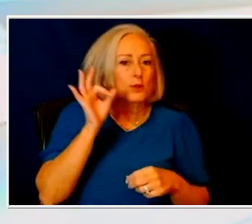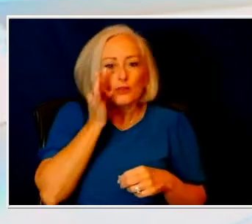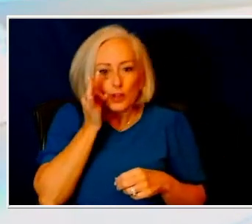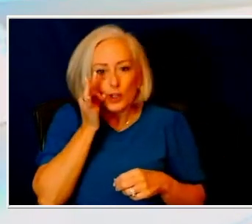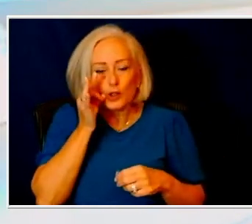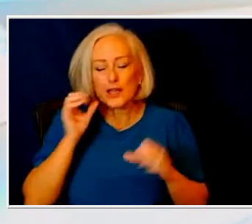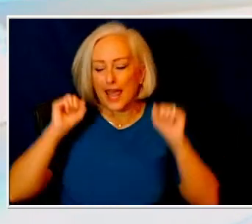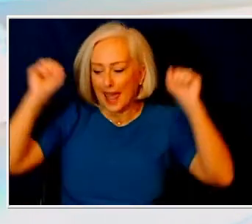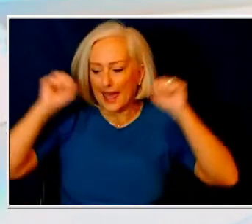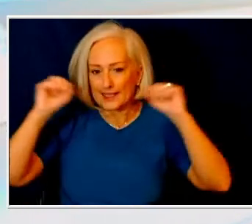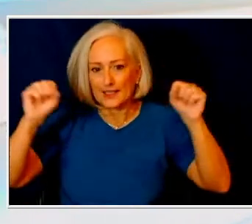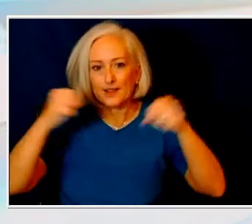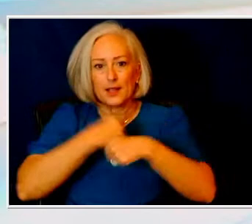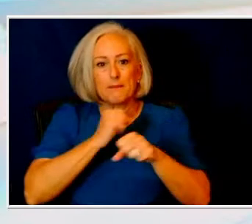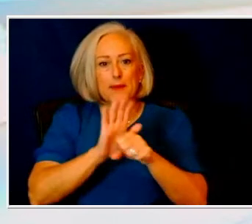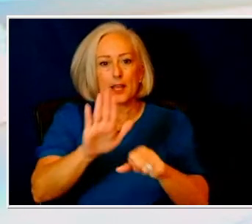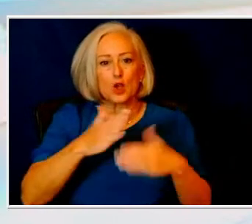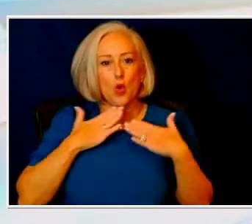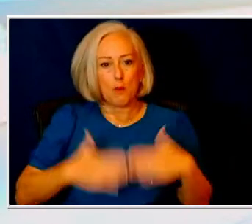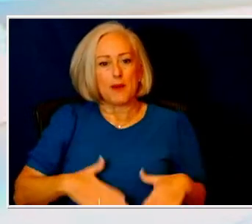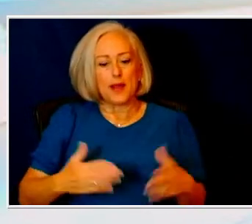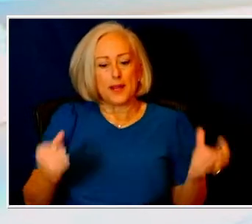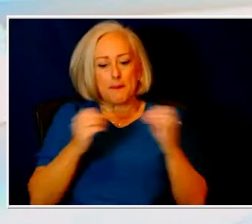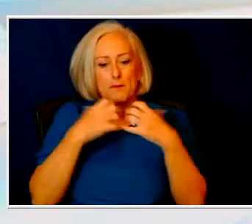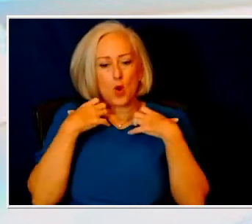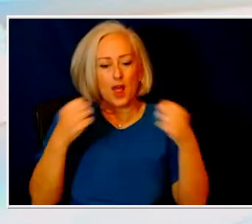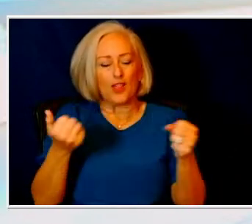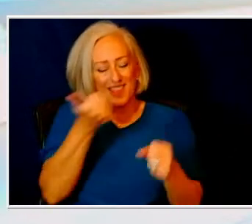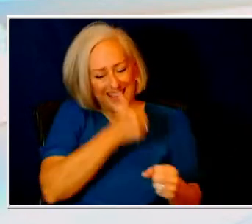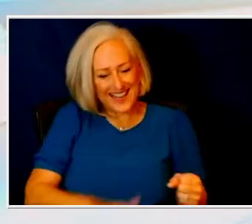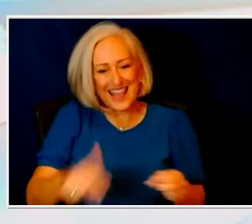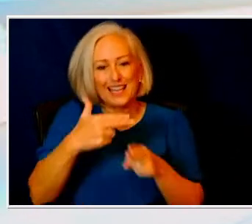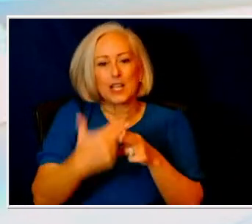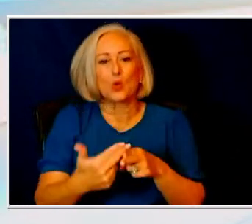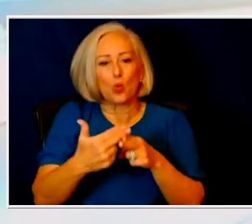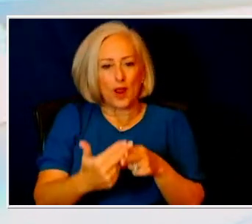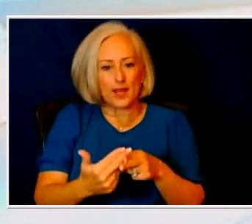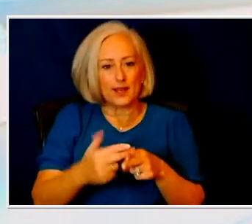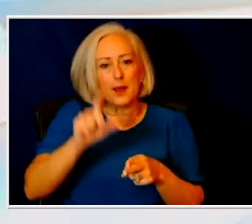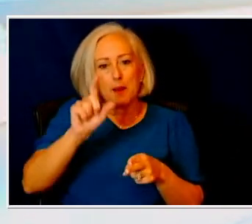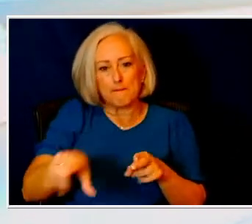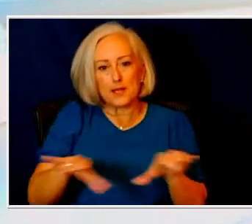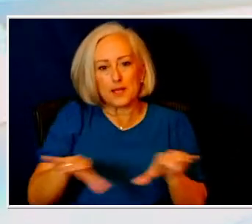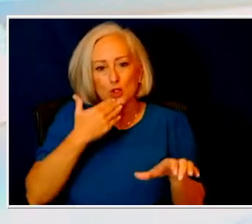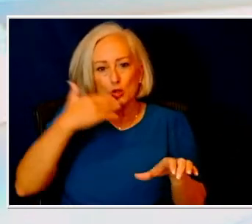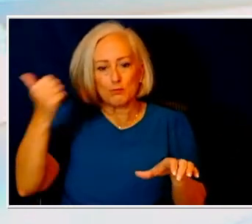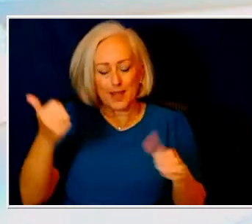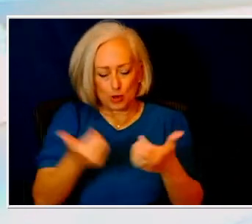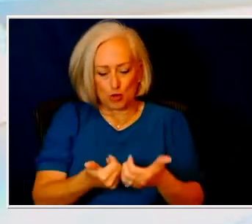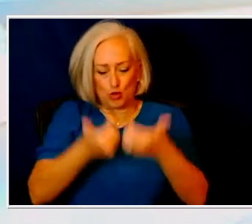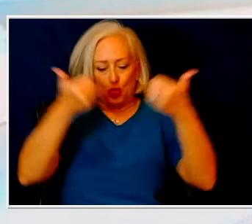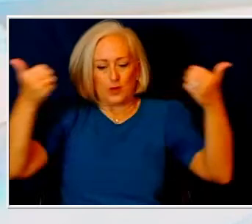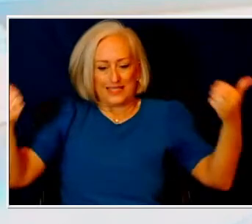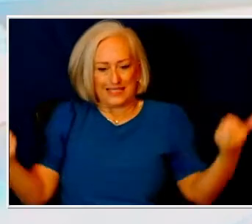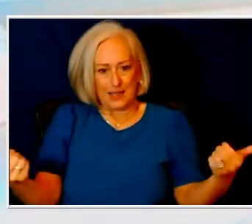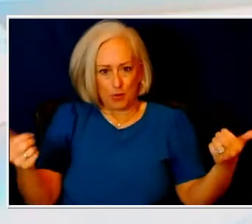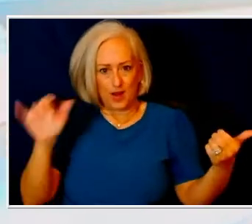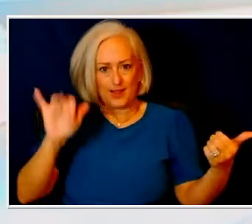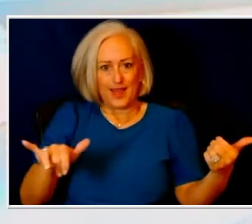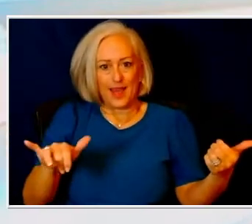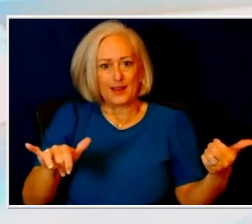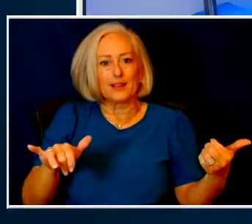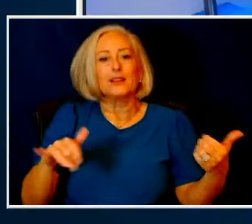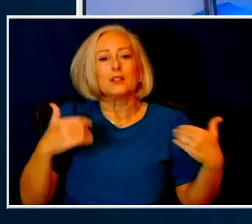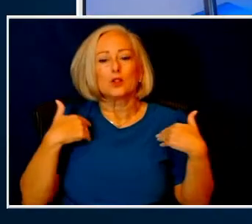healthier at any weight. So we have to do better as a society to separate those things so that we all can live healthier